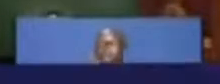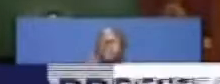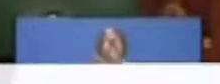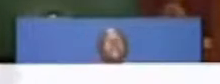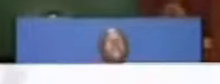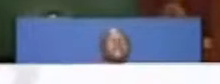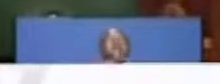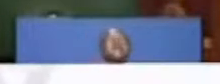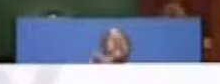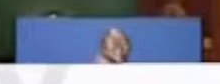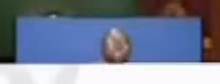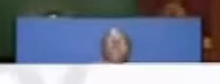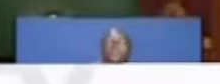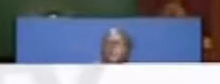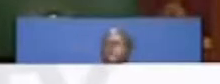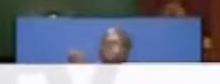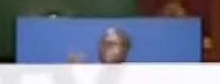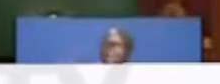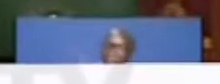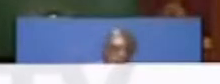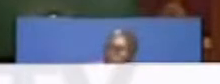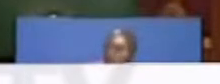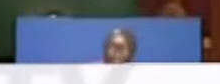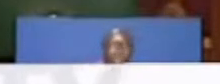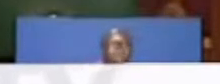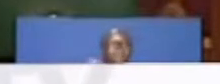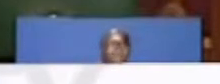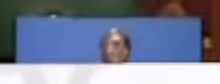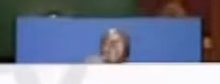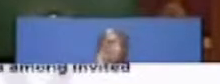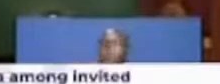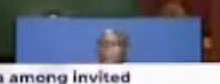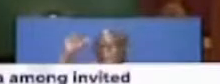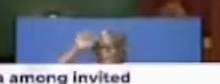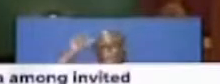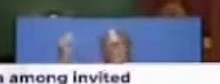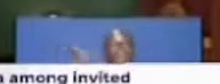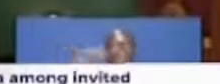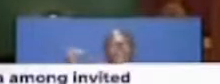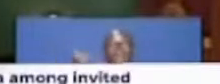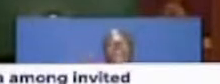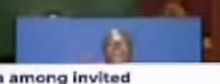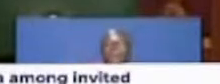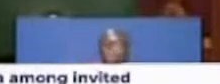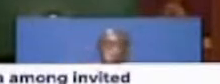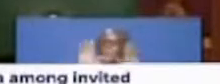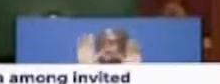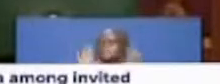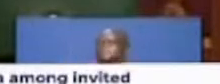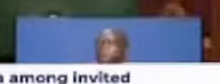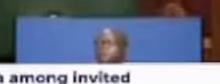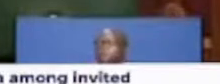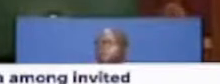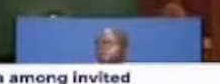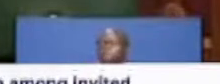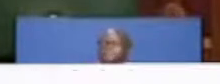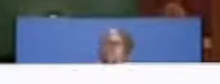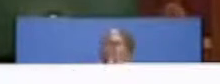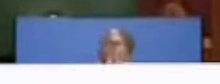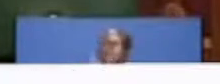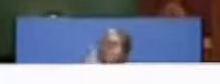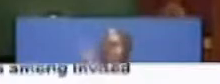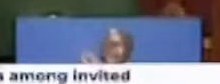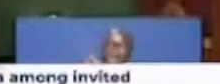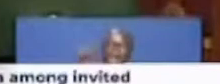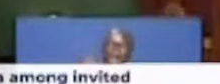capital installed by previous administrations, which are nonetheless critical to our development path today.